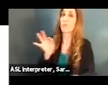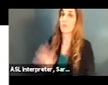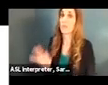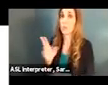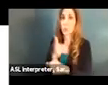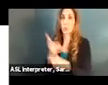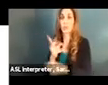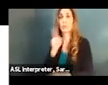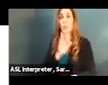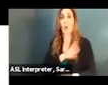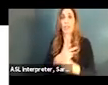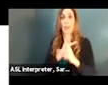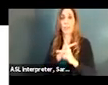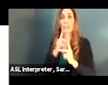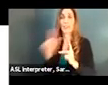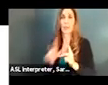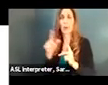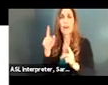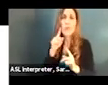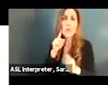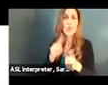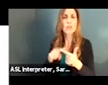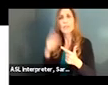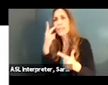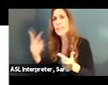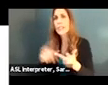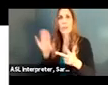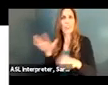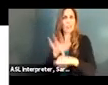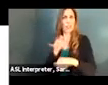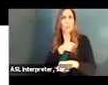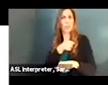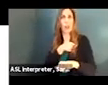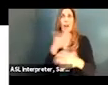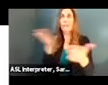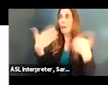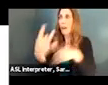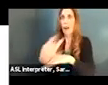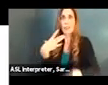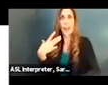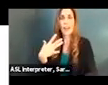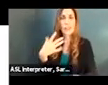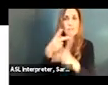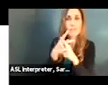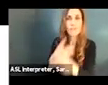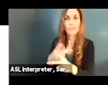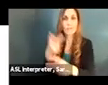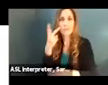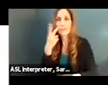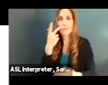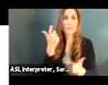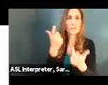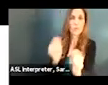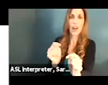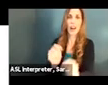I have heard about, have seen, but have never been able to get my hands on. I actually got to try this and see what it feels like. And so it might be that you